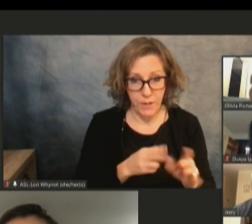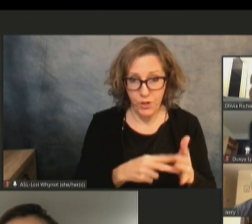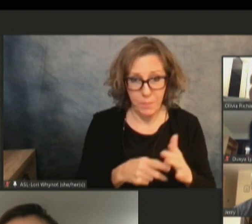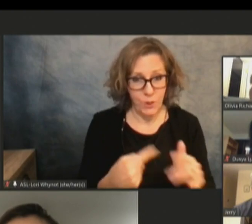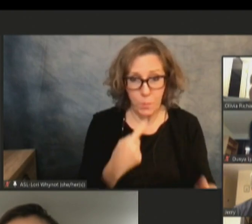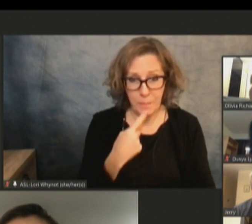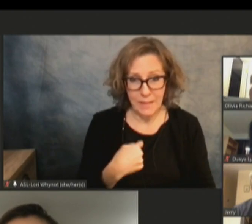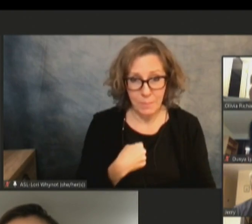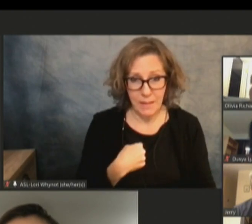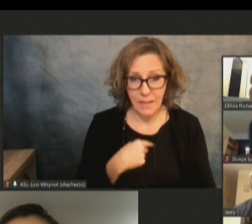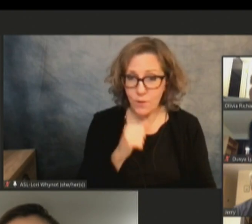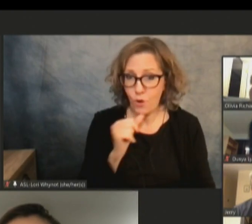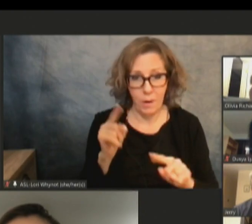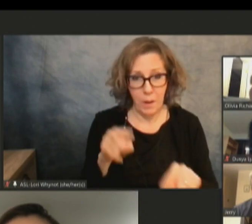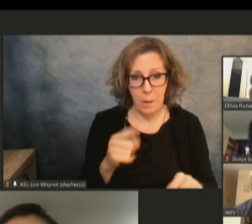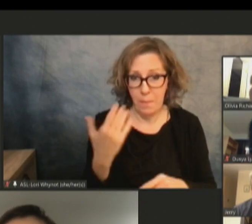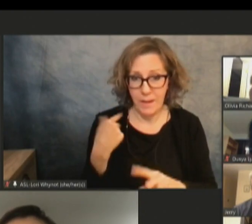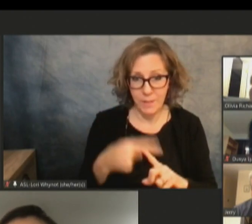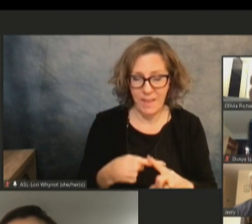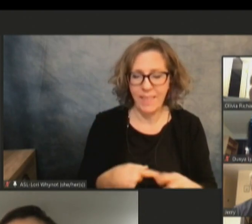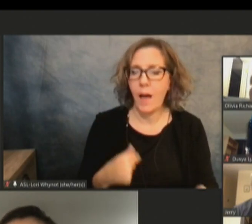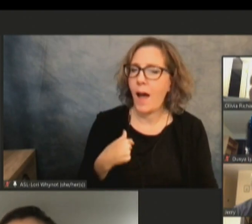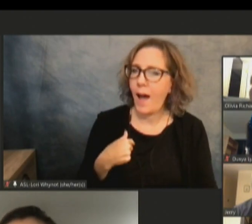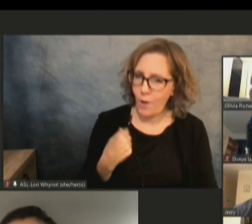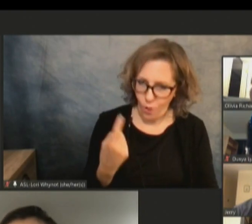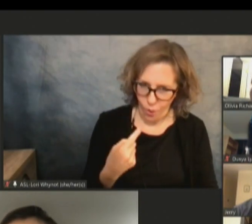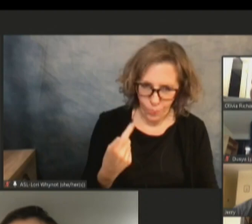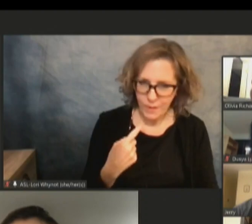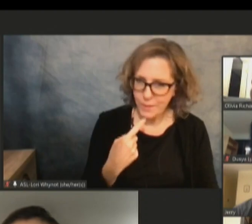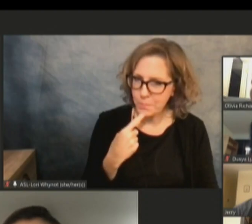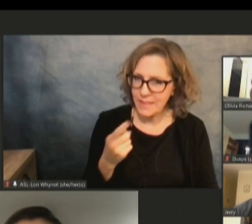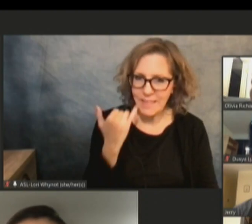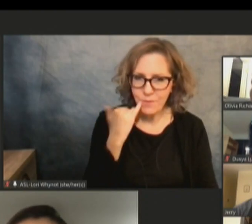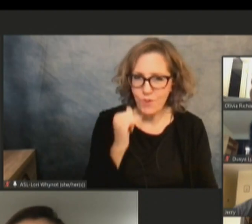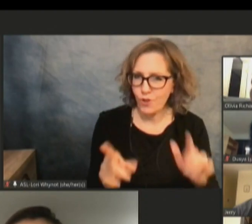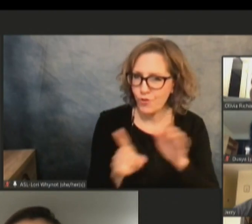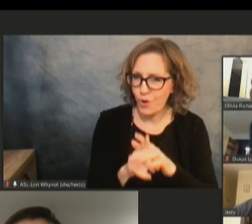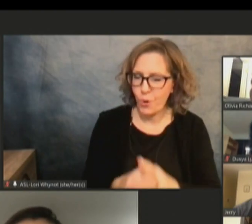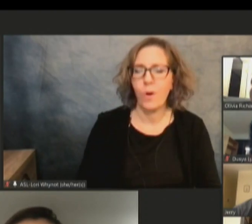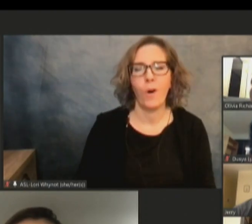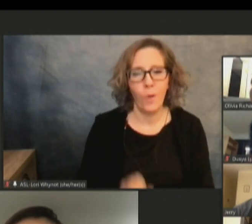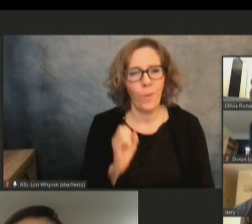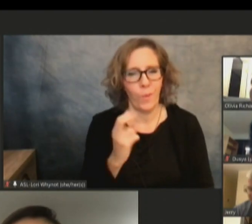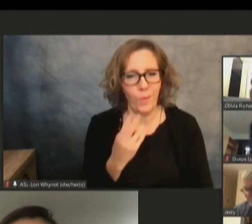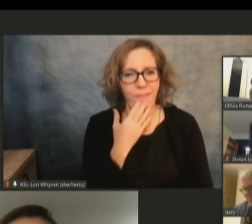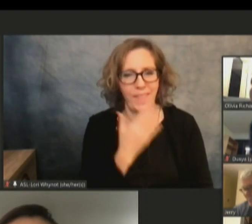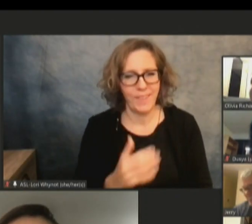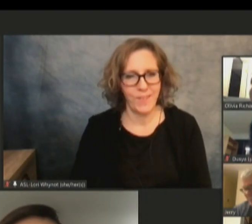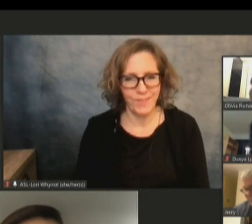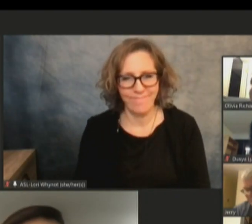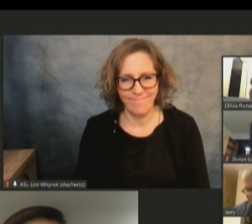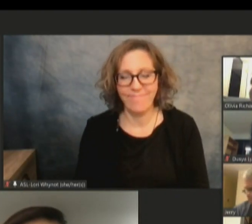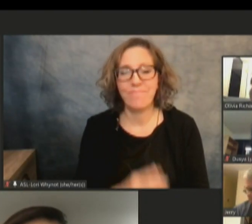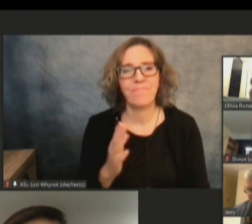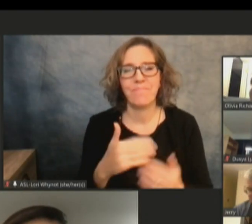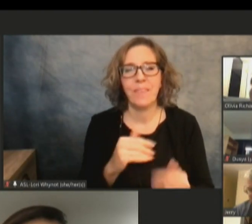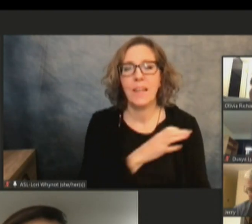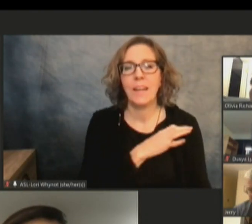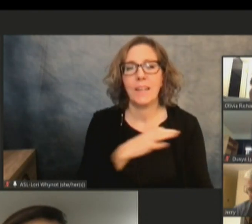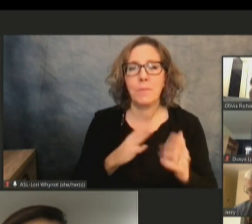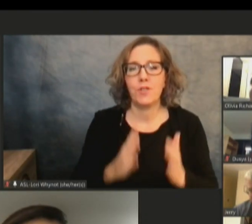always miss you, David, when you're not on. Oh, thank you. Commissioner, I just wanted